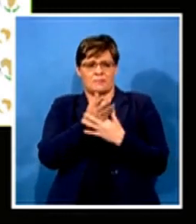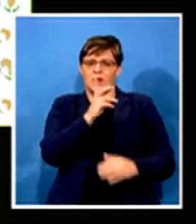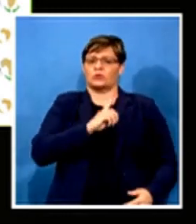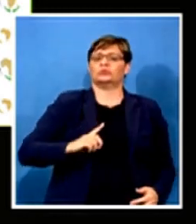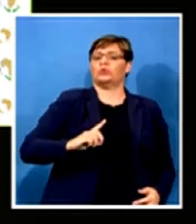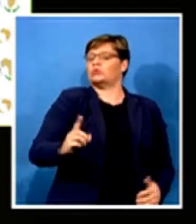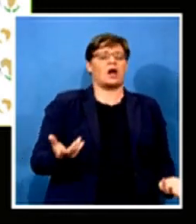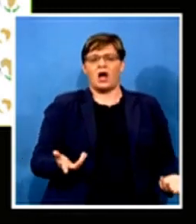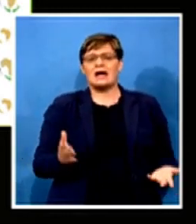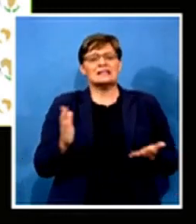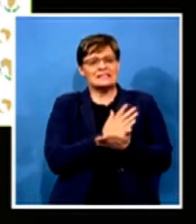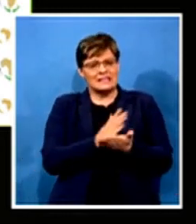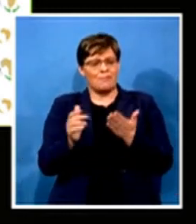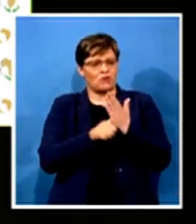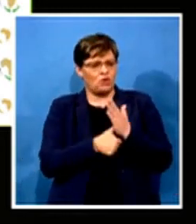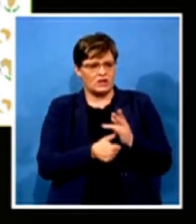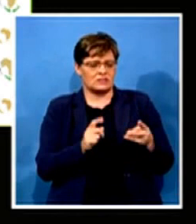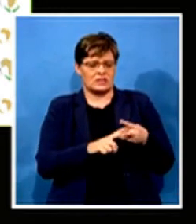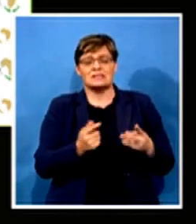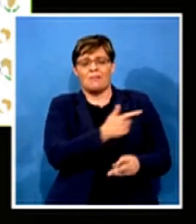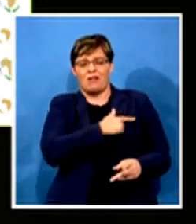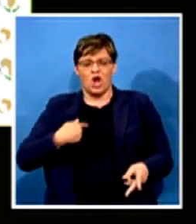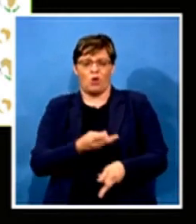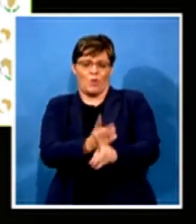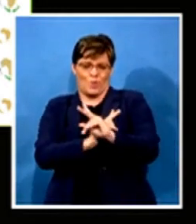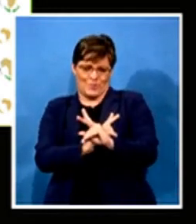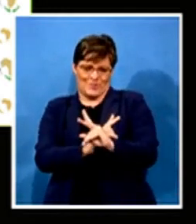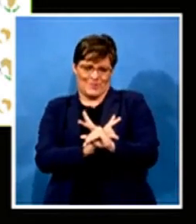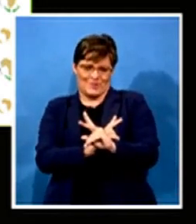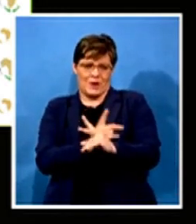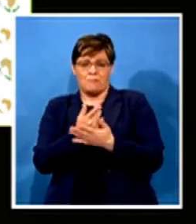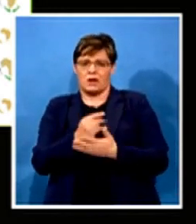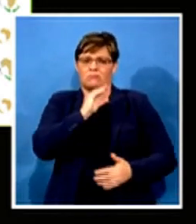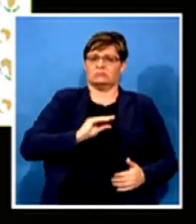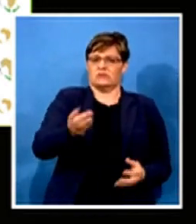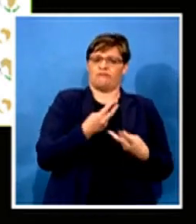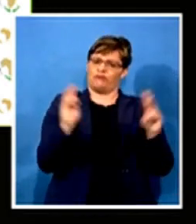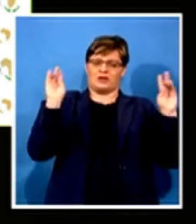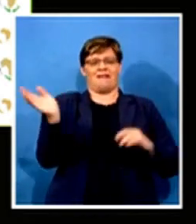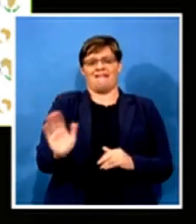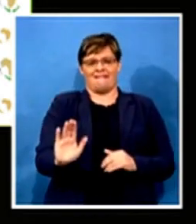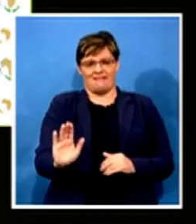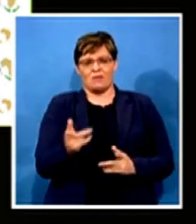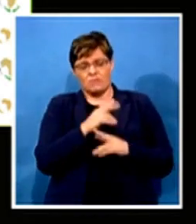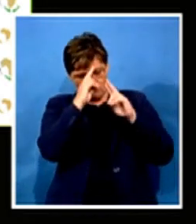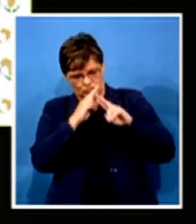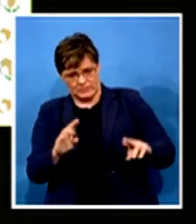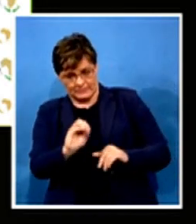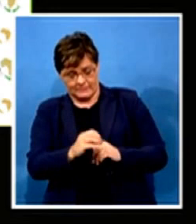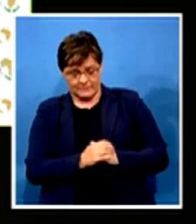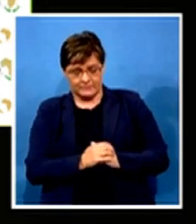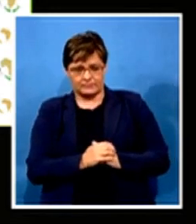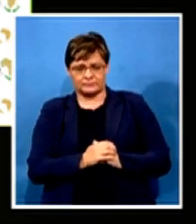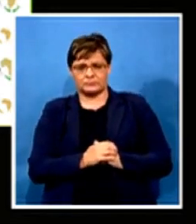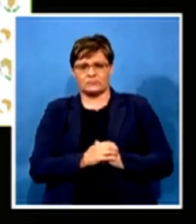are long-term loans. So I think that's what we are doing with respect to that. So then, of course, the